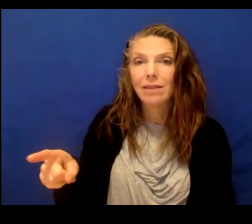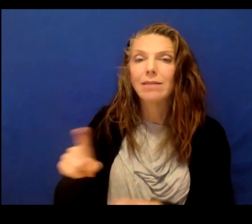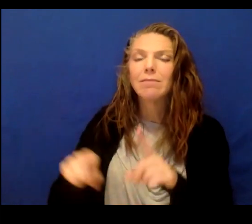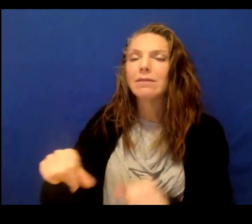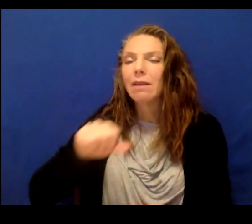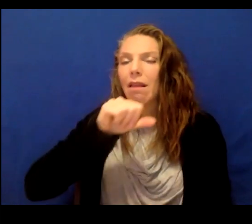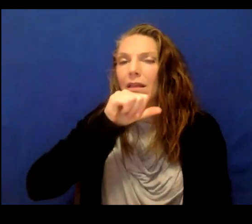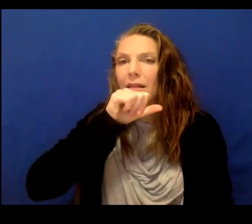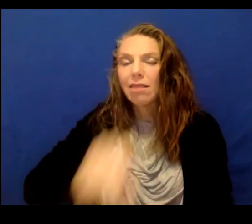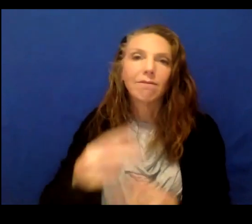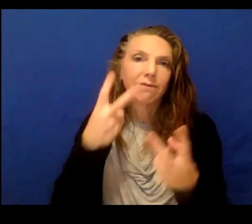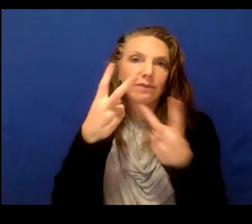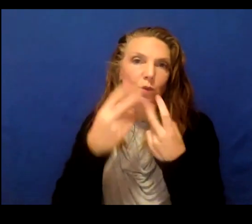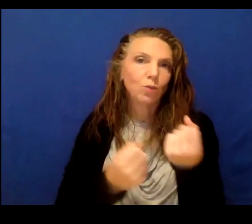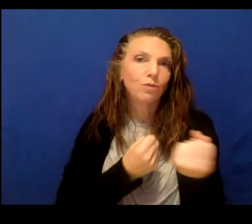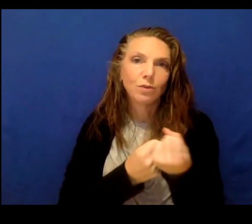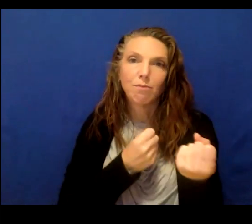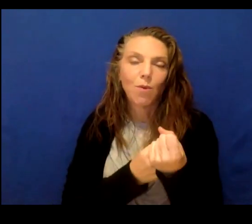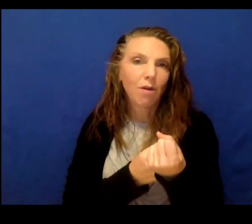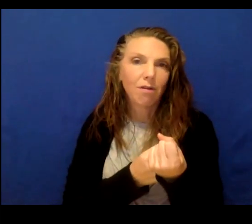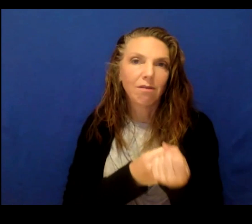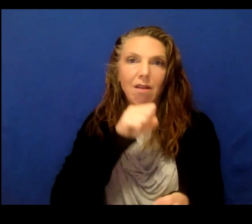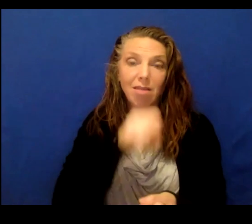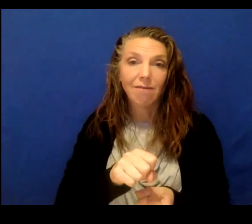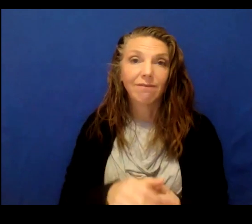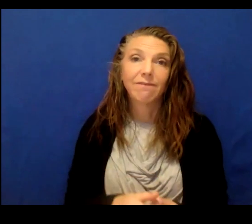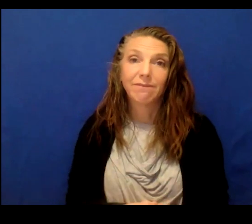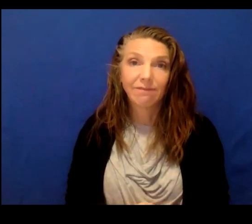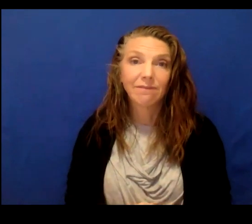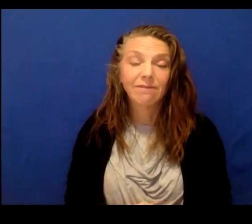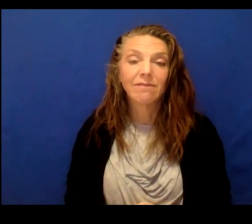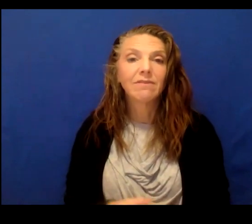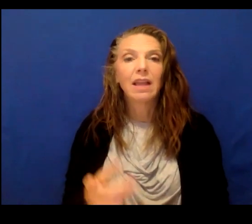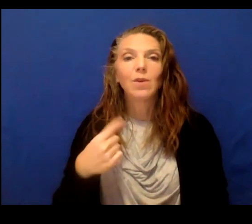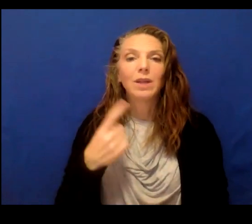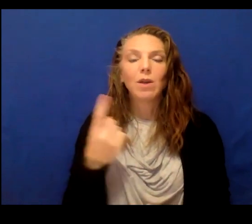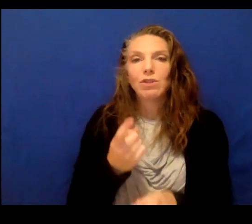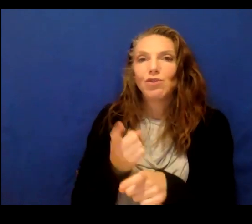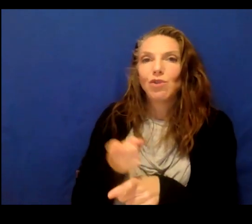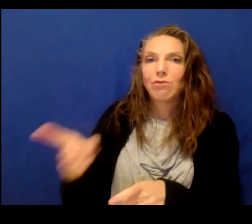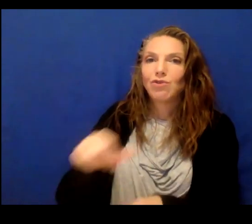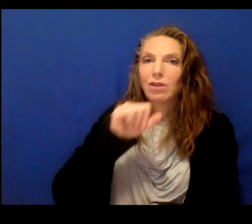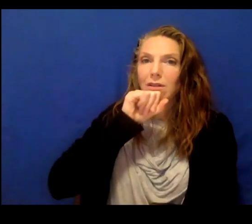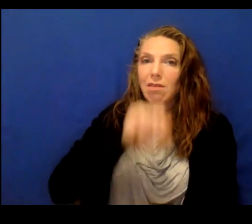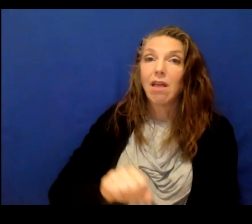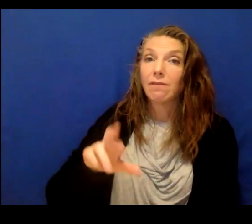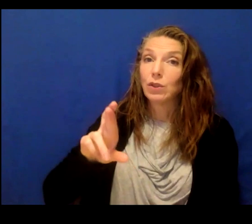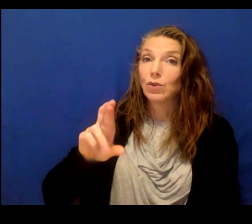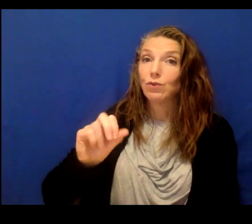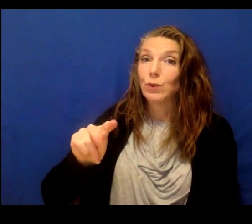always accesses the visual supports that are planned for her within her routines. And we always joke that she loves a